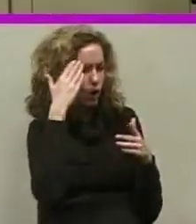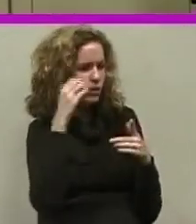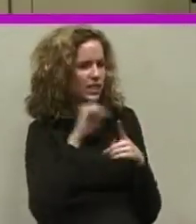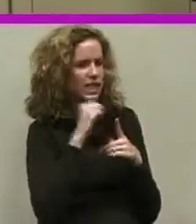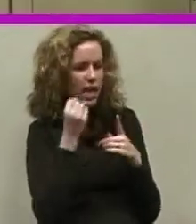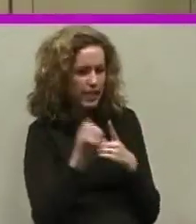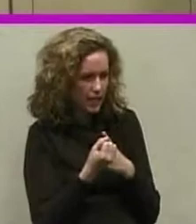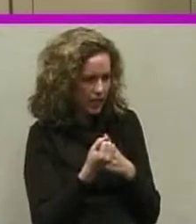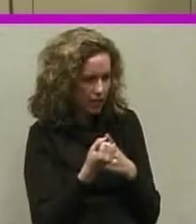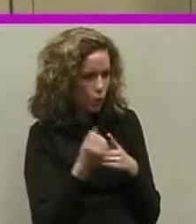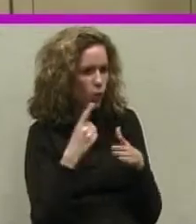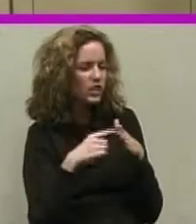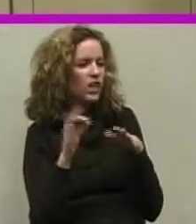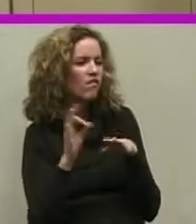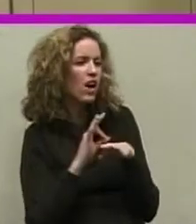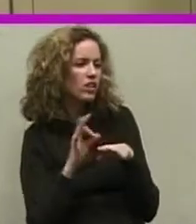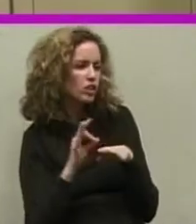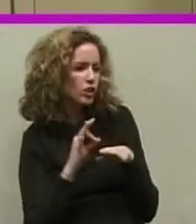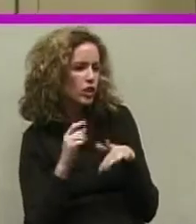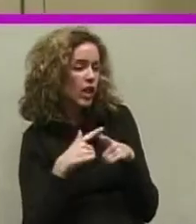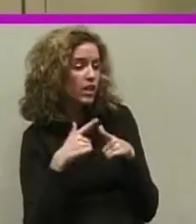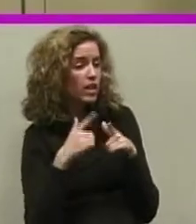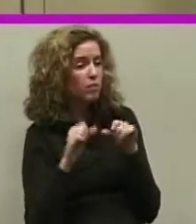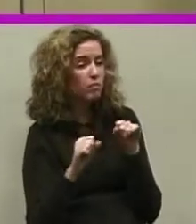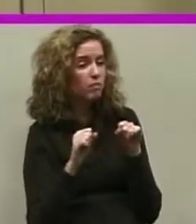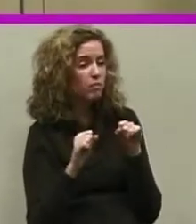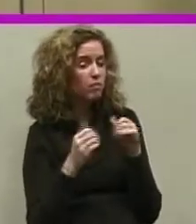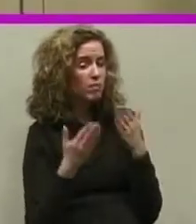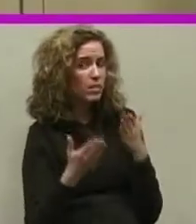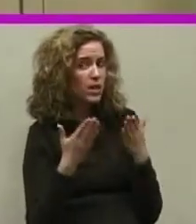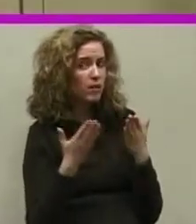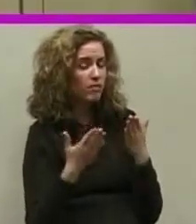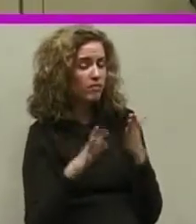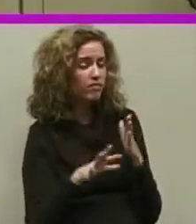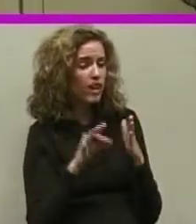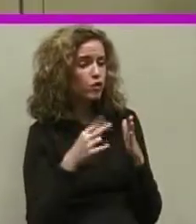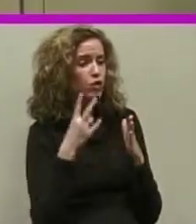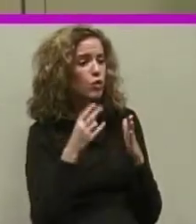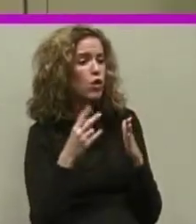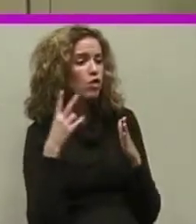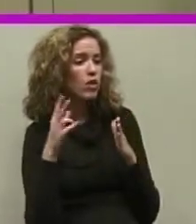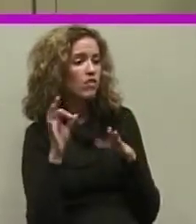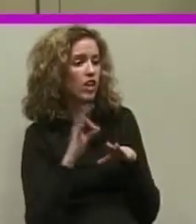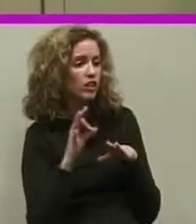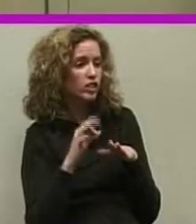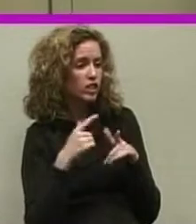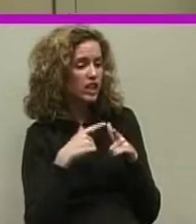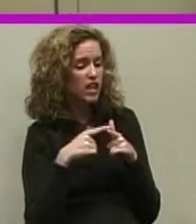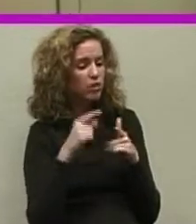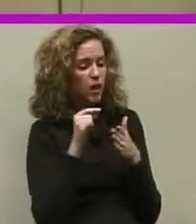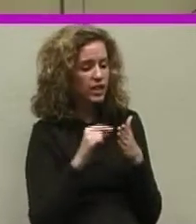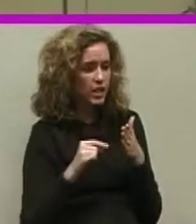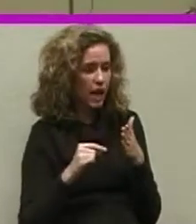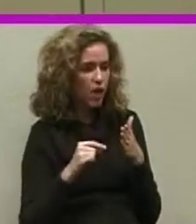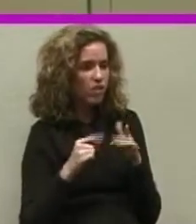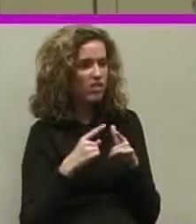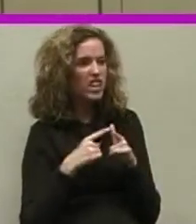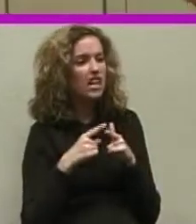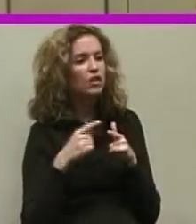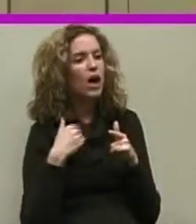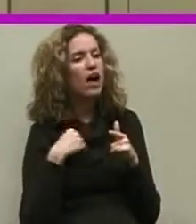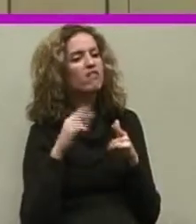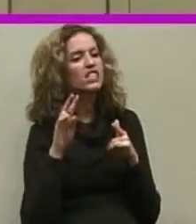What do we think the function was? And you might find 2 or 3 functions. You write them down. Then you go to the second source and you do the same thing.